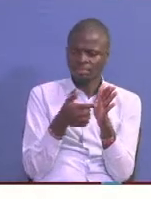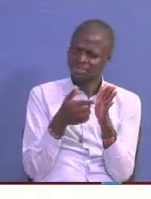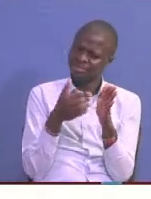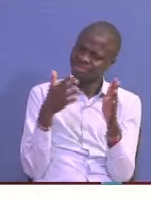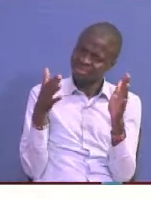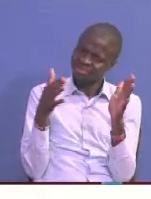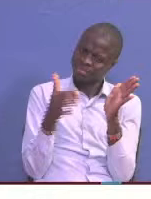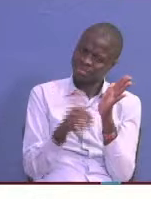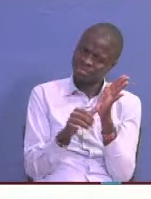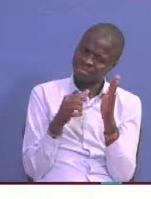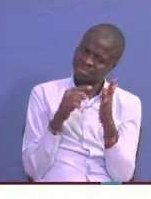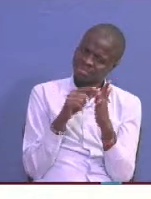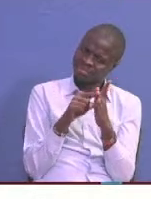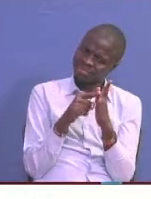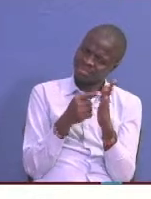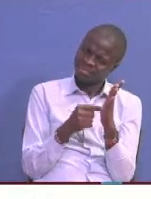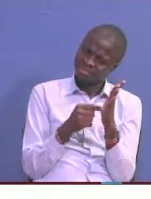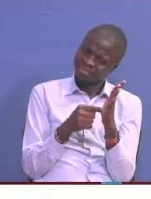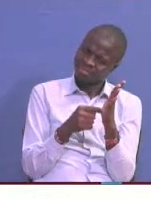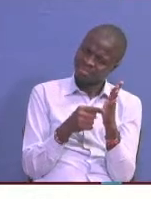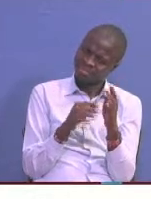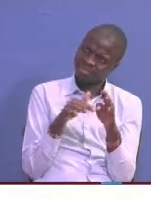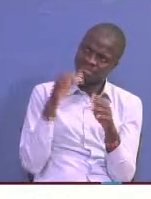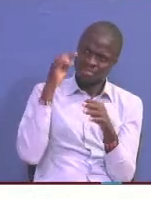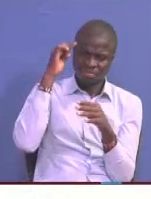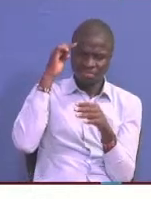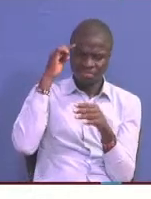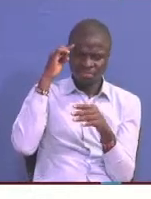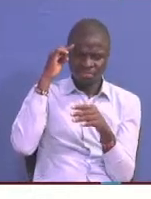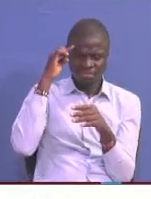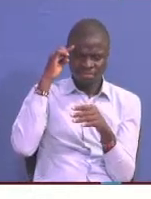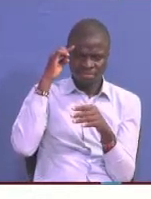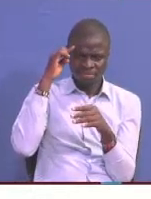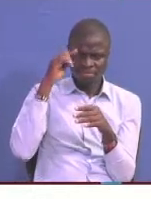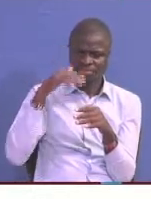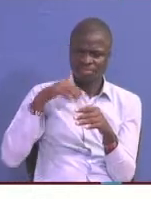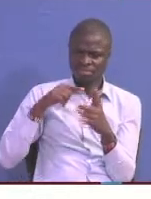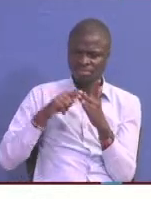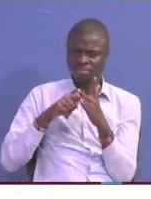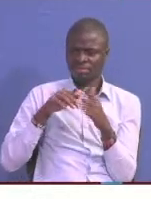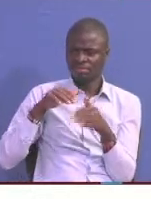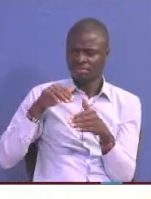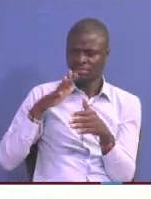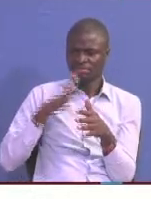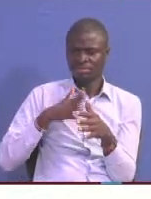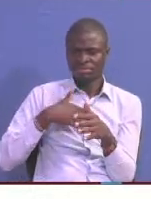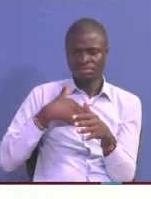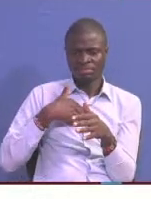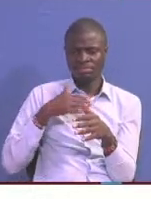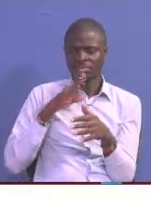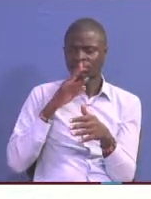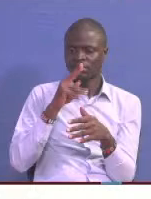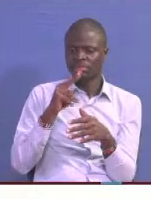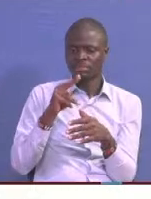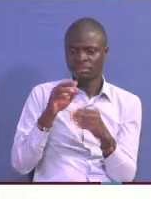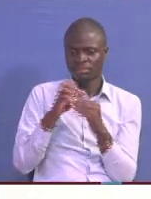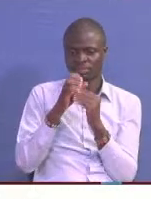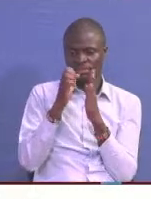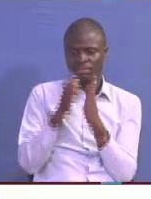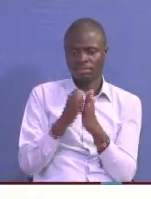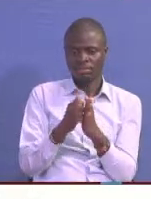started thinking in the theater of my mind, I started asking myself or seeing ourselves also being